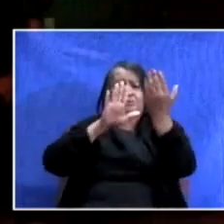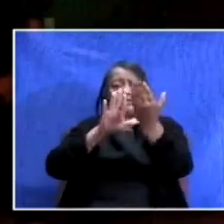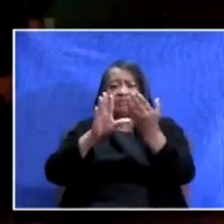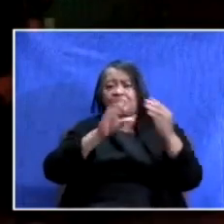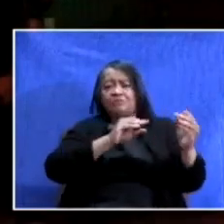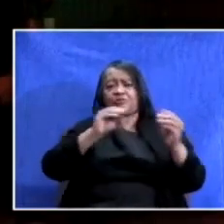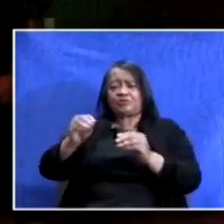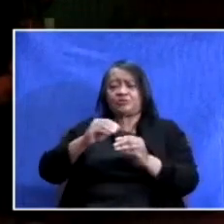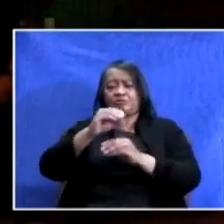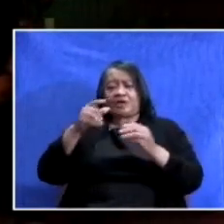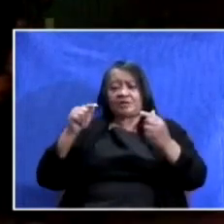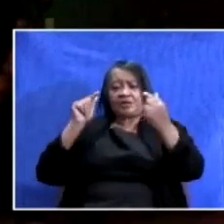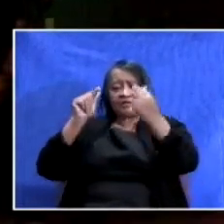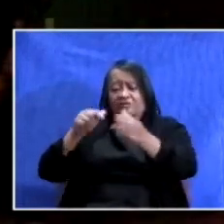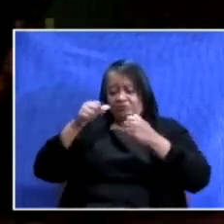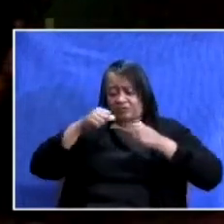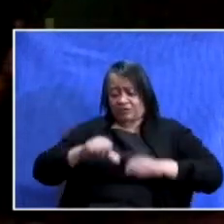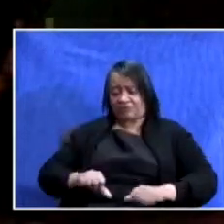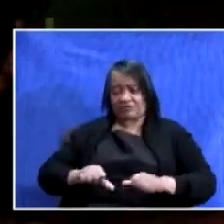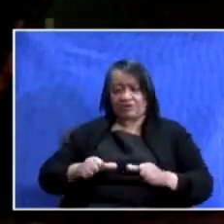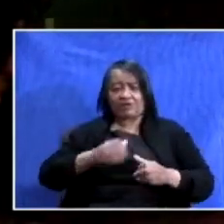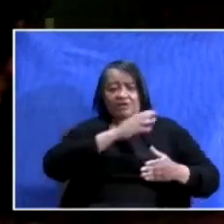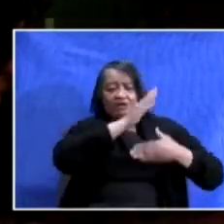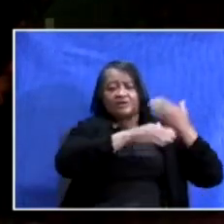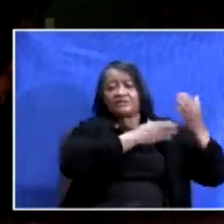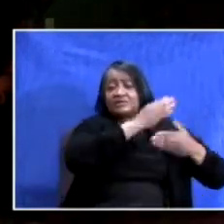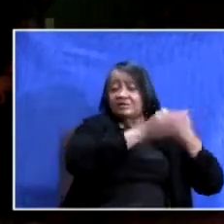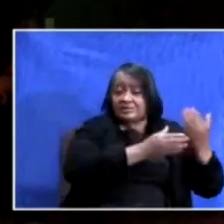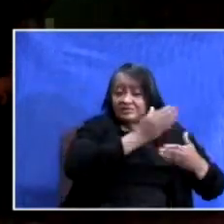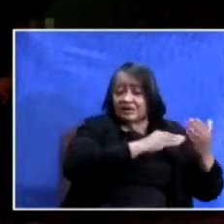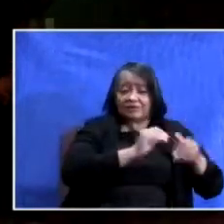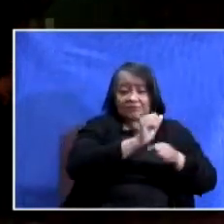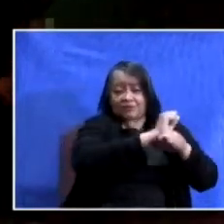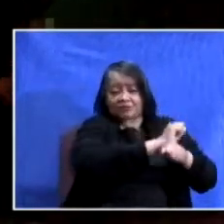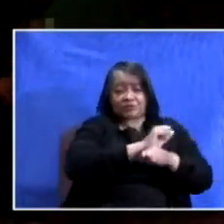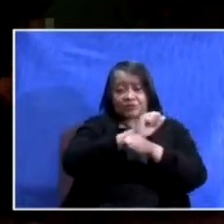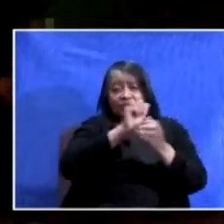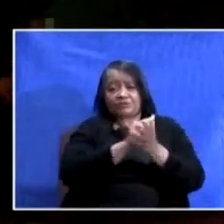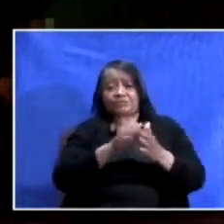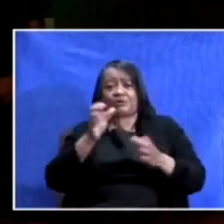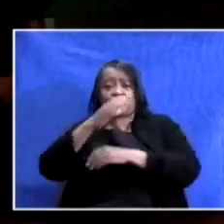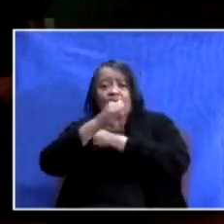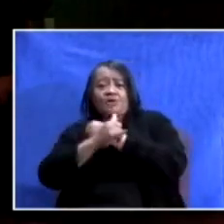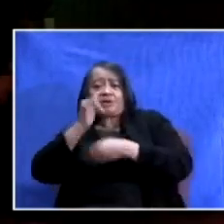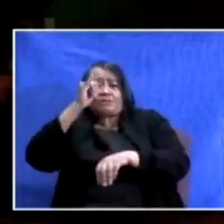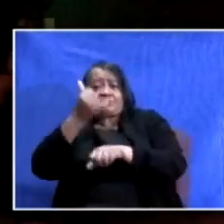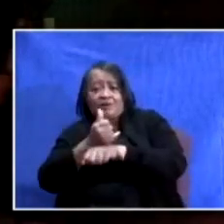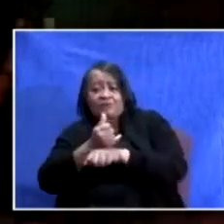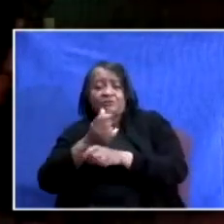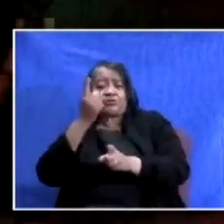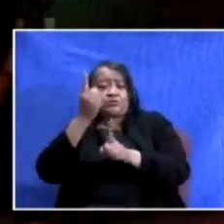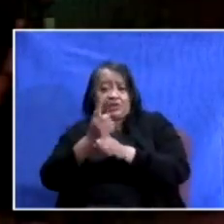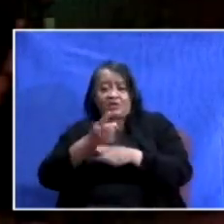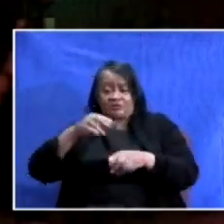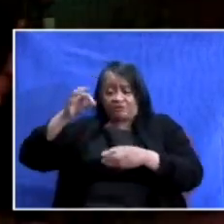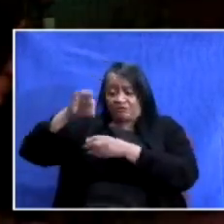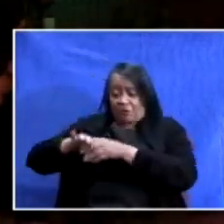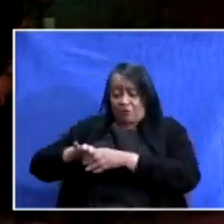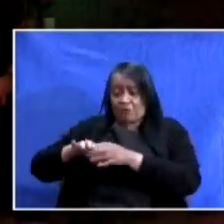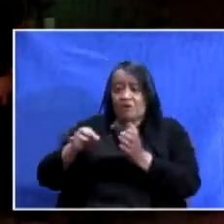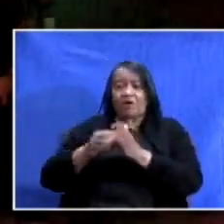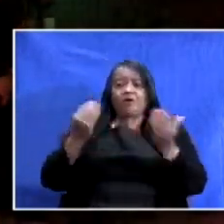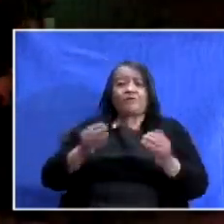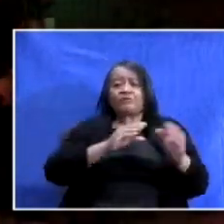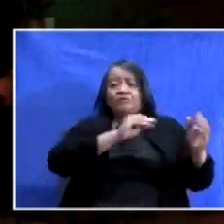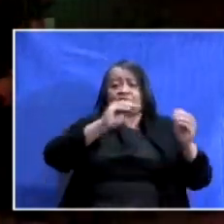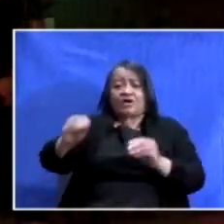movement that aims to deny us, the descendants of slaves upon whose back this country was built, the simple right to vote. There's